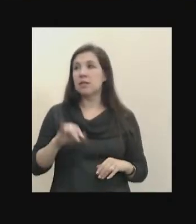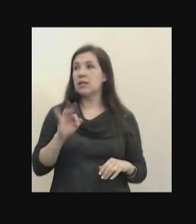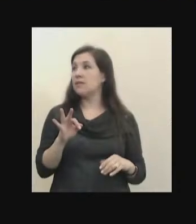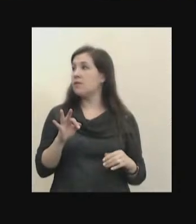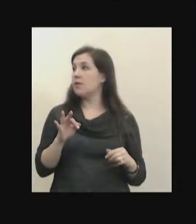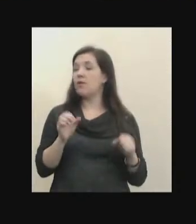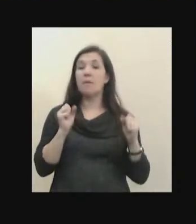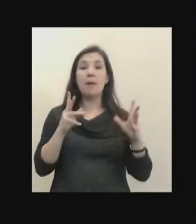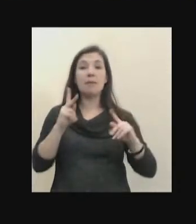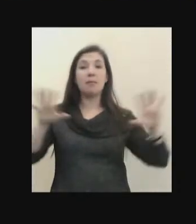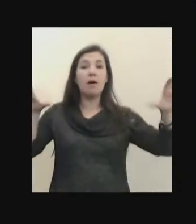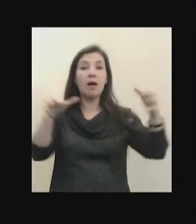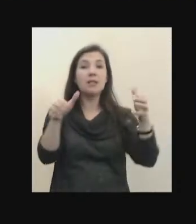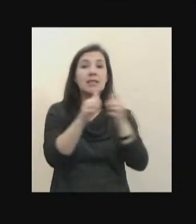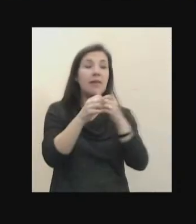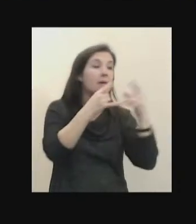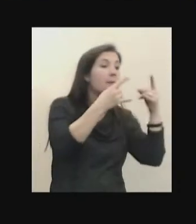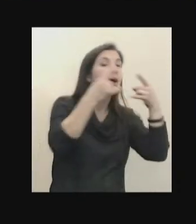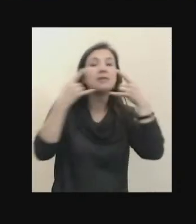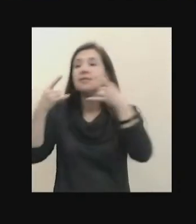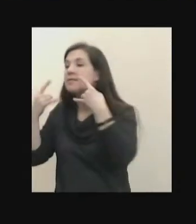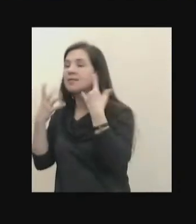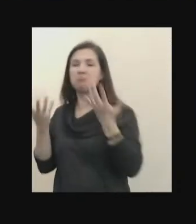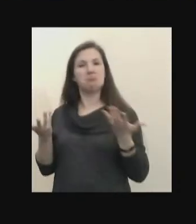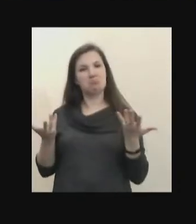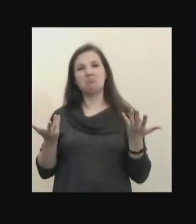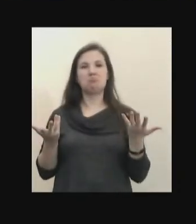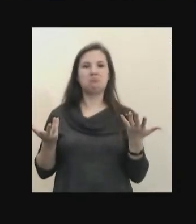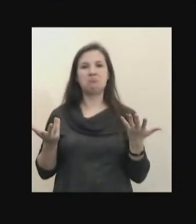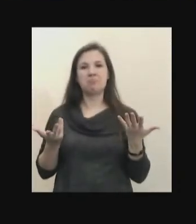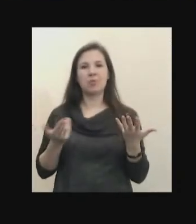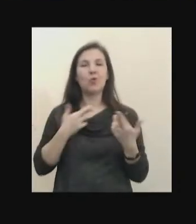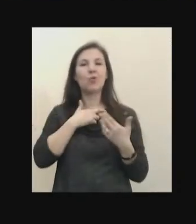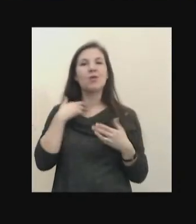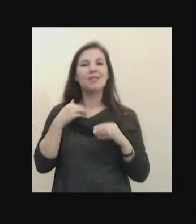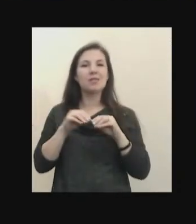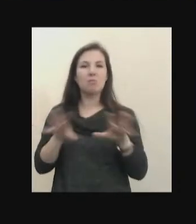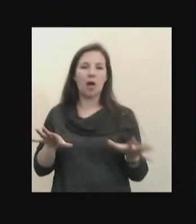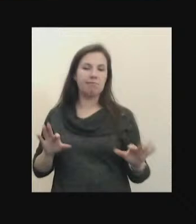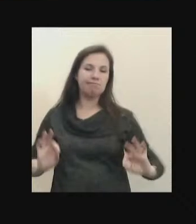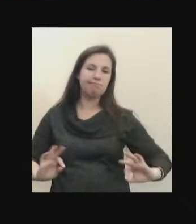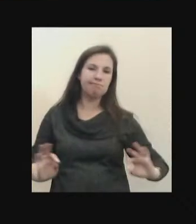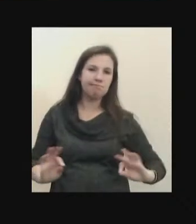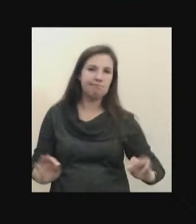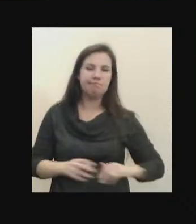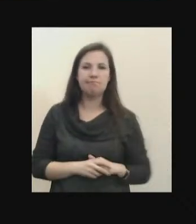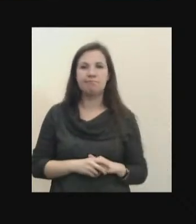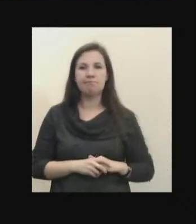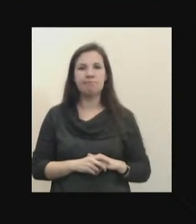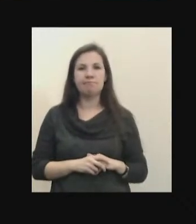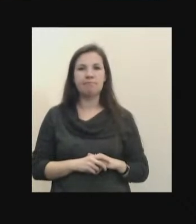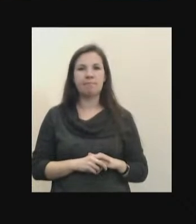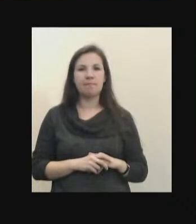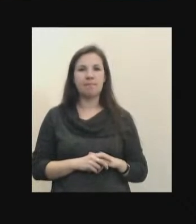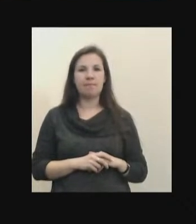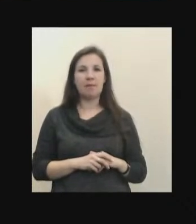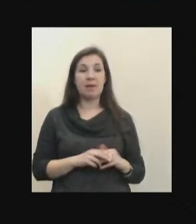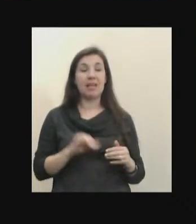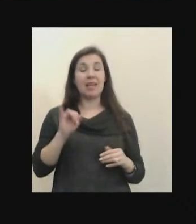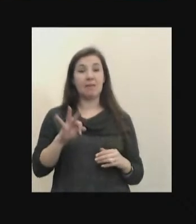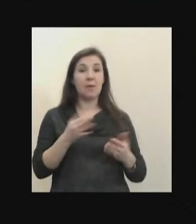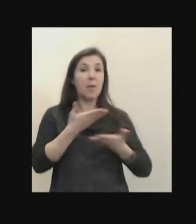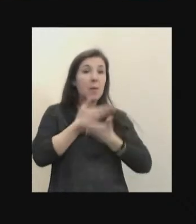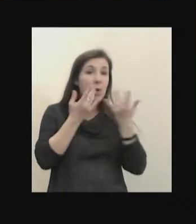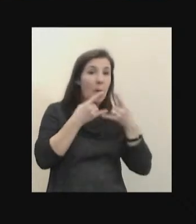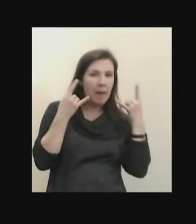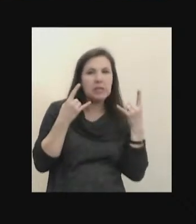with a mask, wearing masks, the chance of spread is very, very low as compared to having no masks on. So